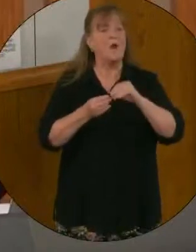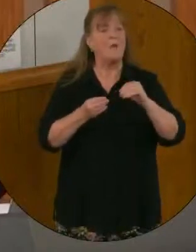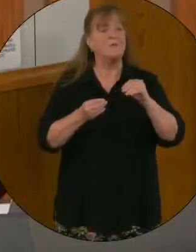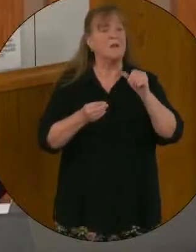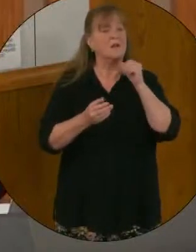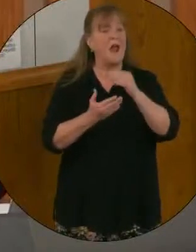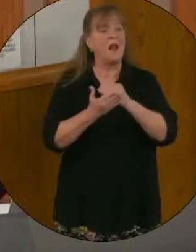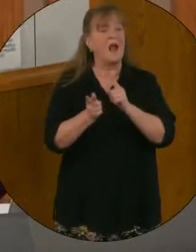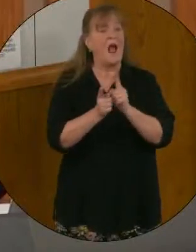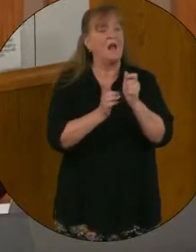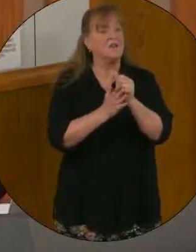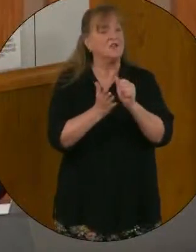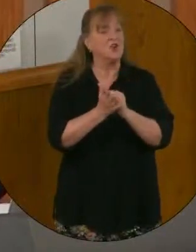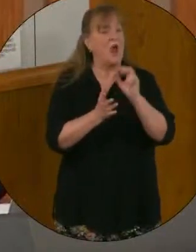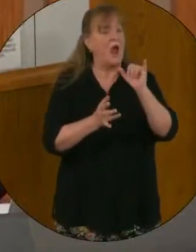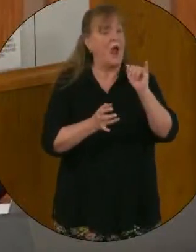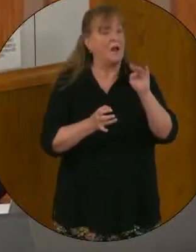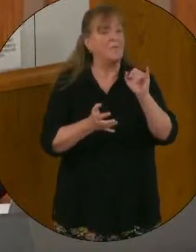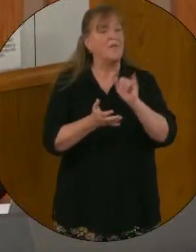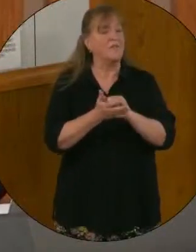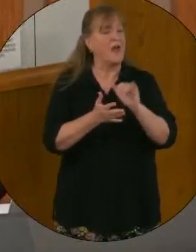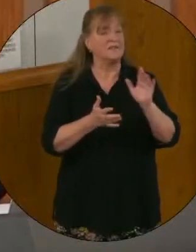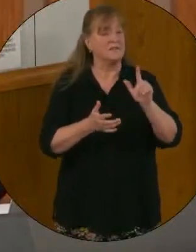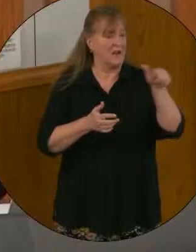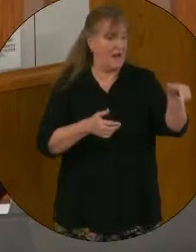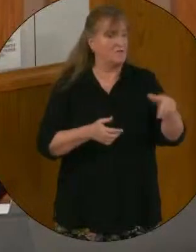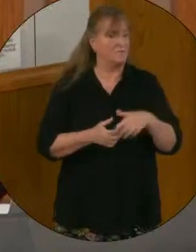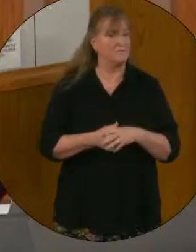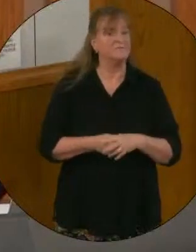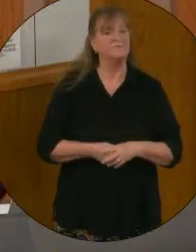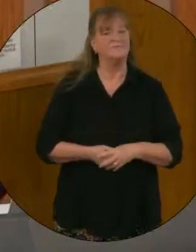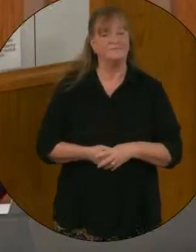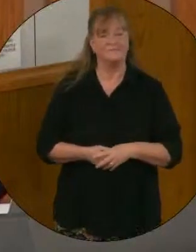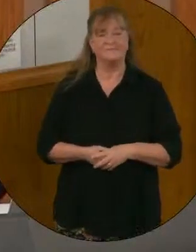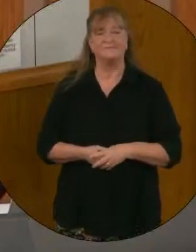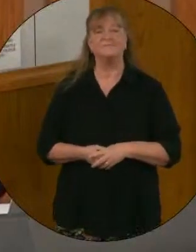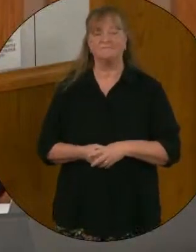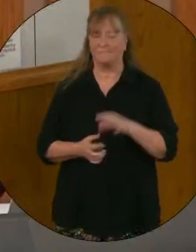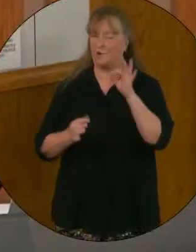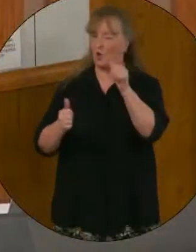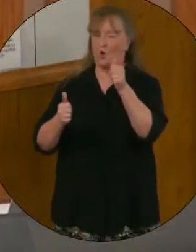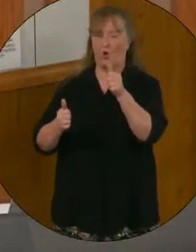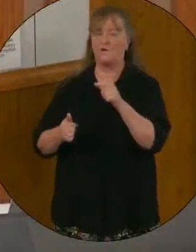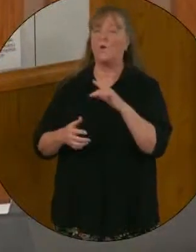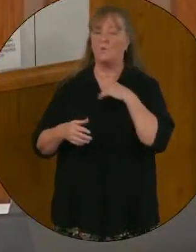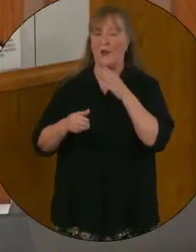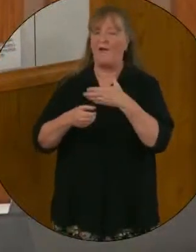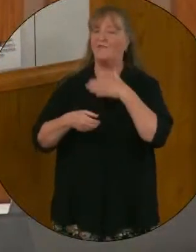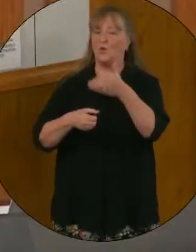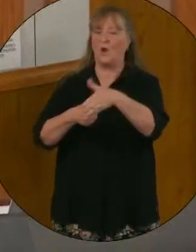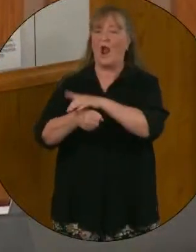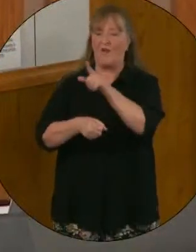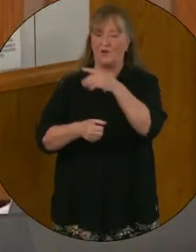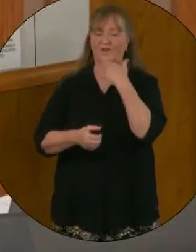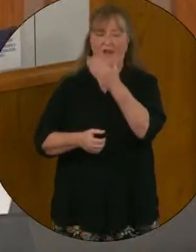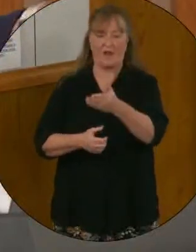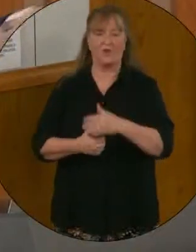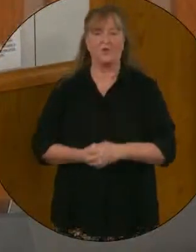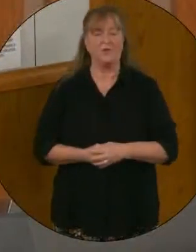listed as agenda items. That's item 5.01. That's at the end of, yes, at the end of the agenda. You're good to go. We've got you covered. All right, thank